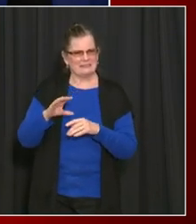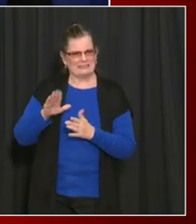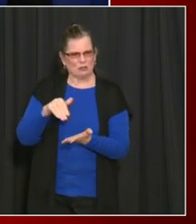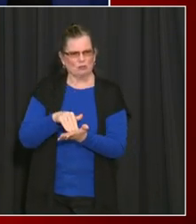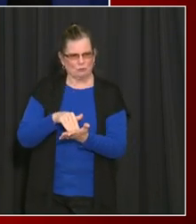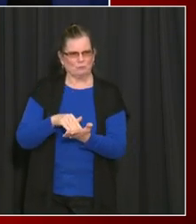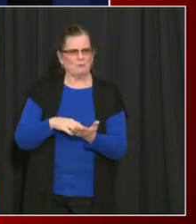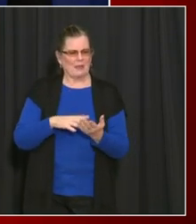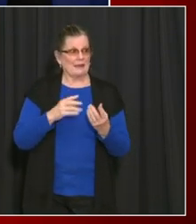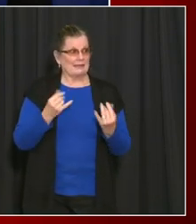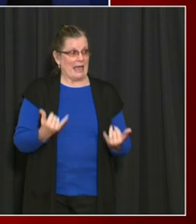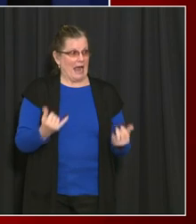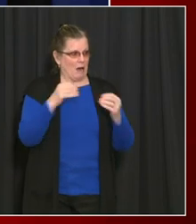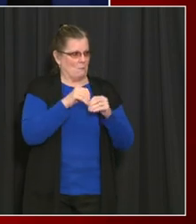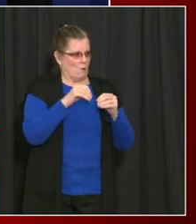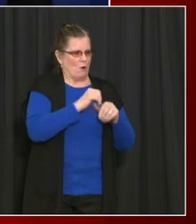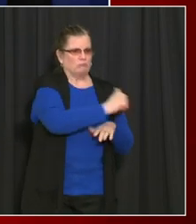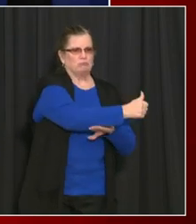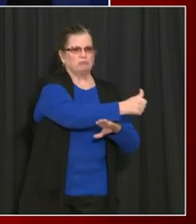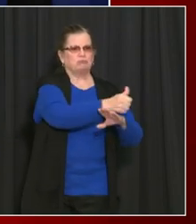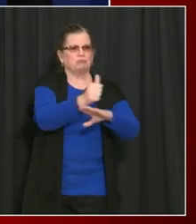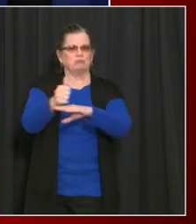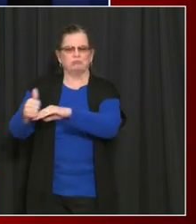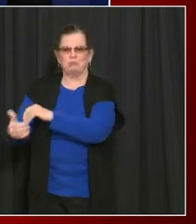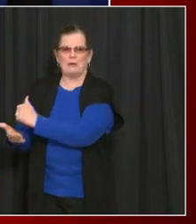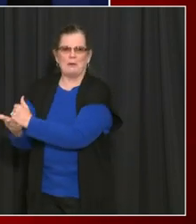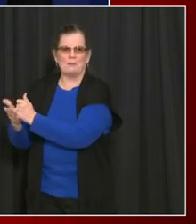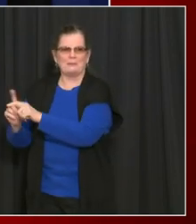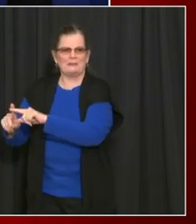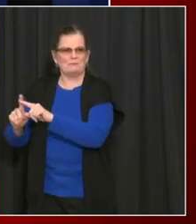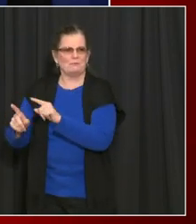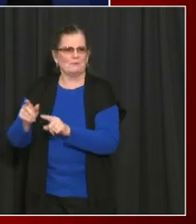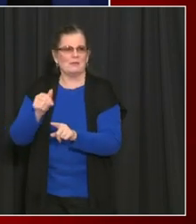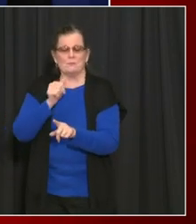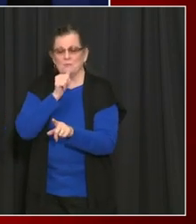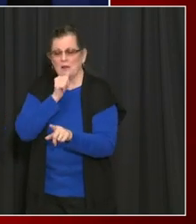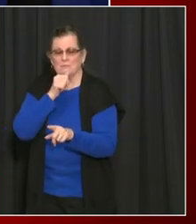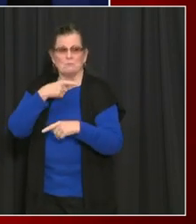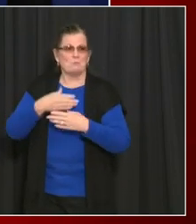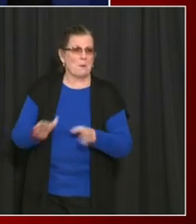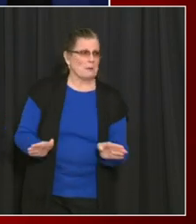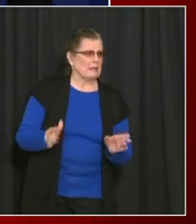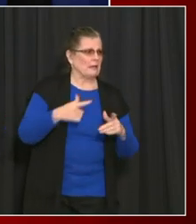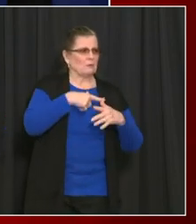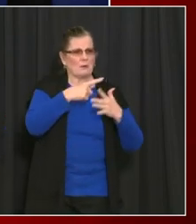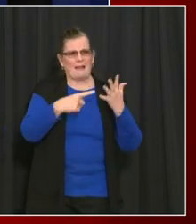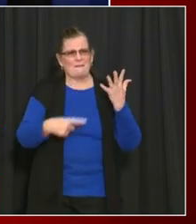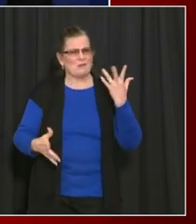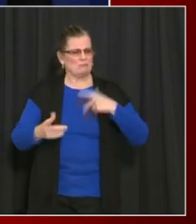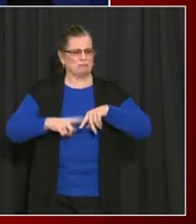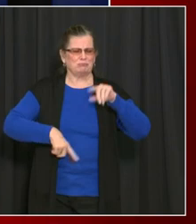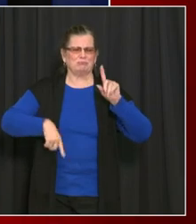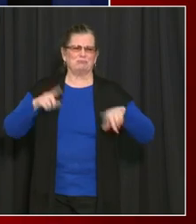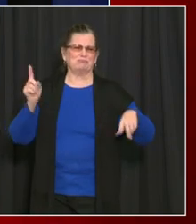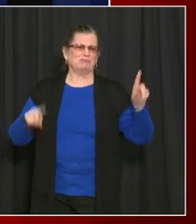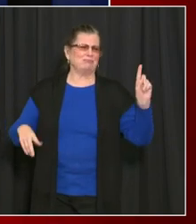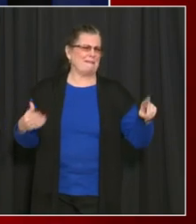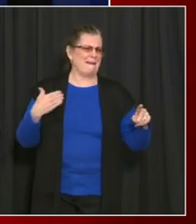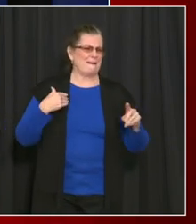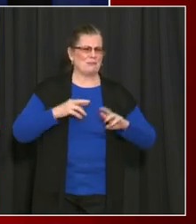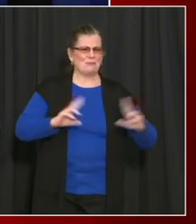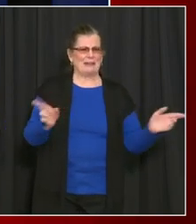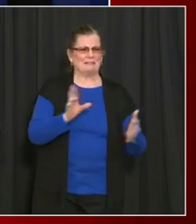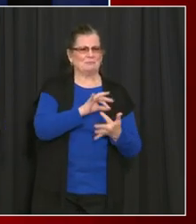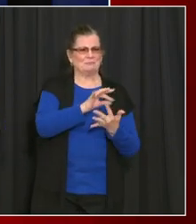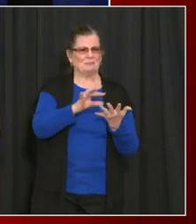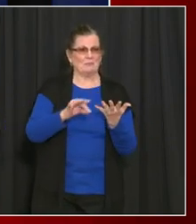The state's public health lab, clinical laboratories, private laboratories, and not only private laboratories, a ton of private